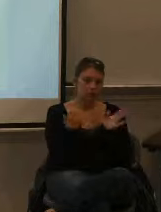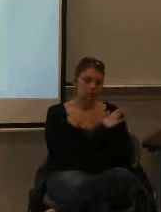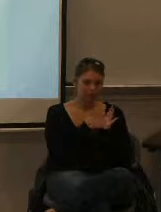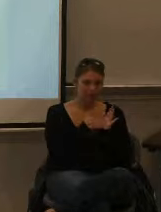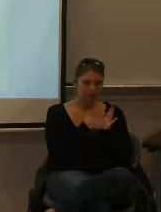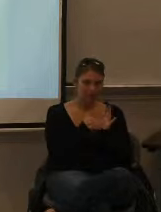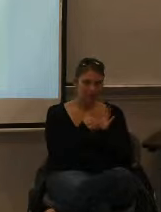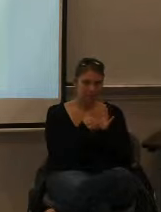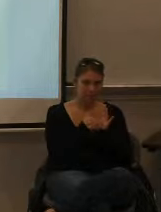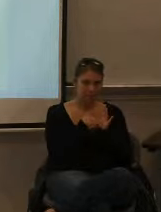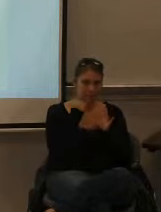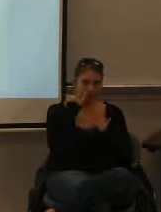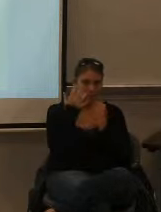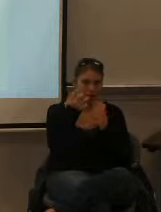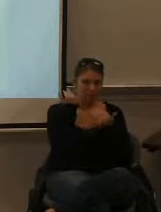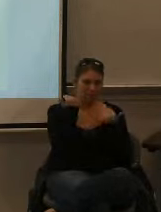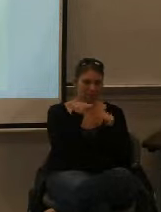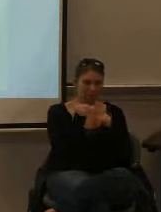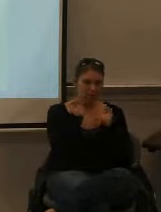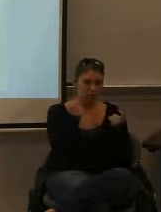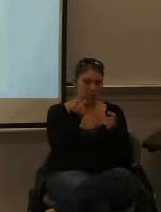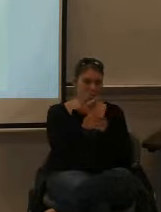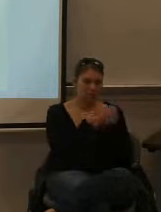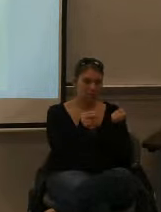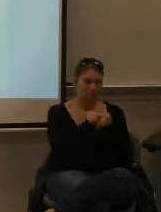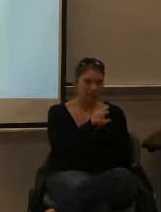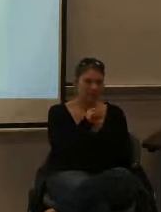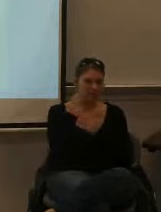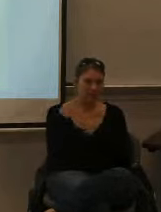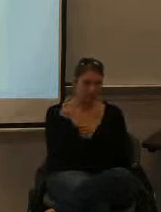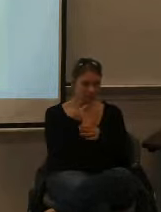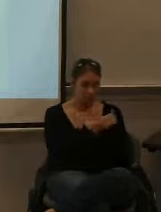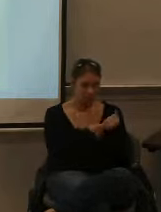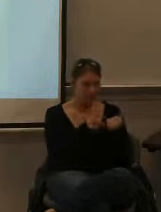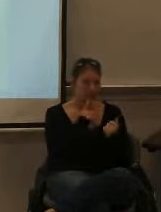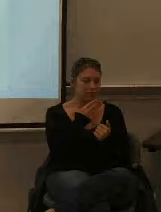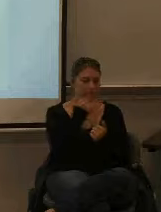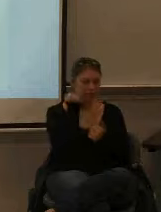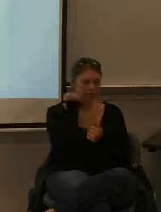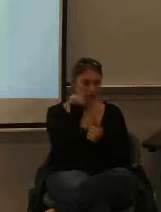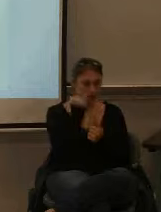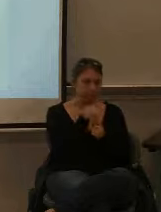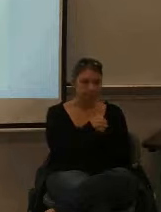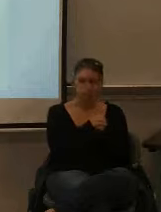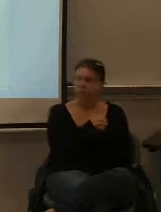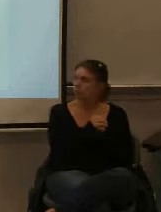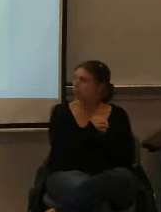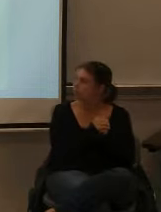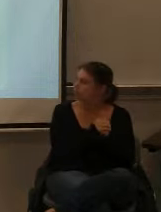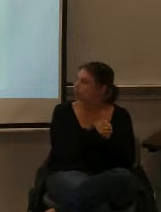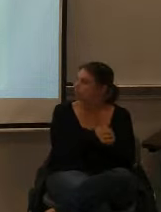again, needing to control both nitrogen and phosphorus is probably the best idea.